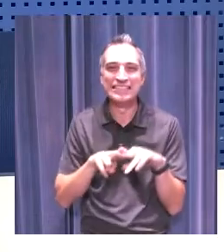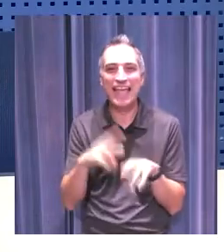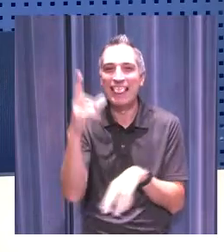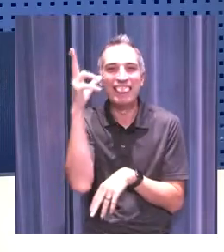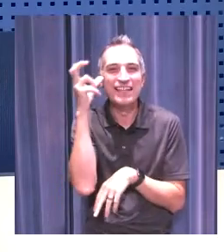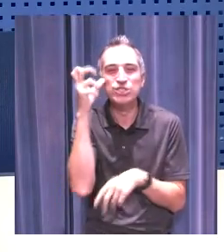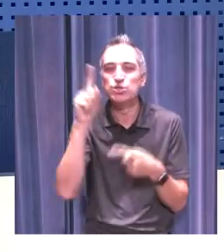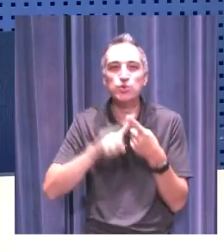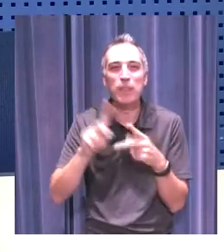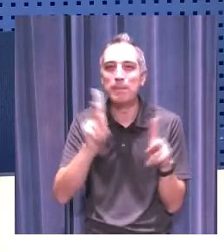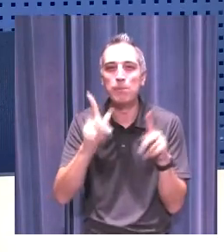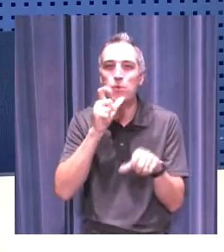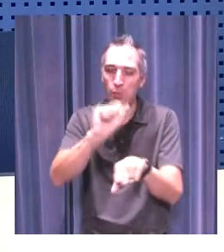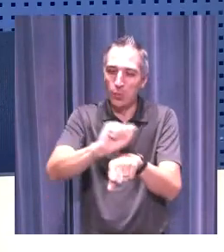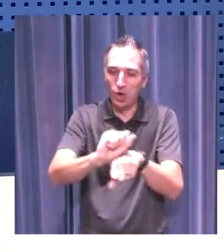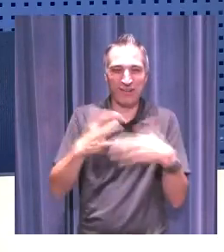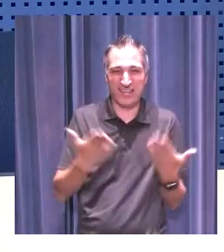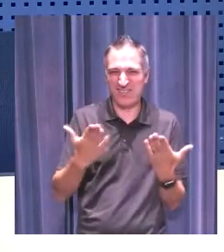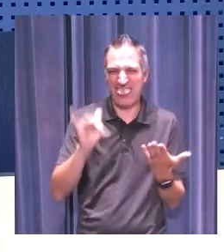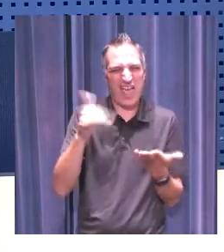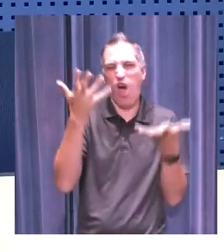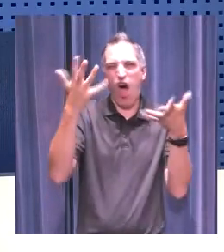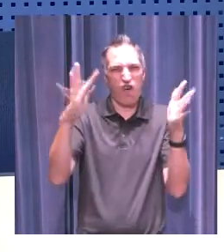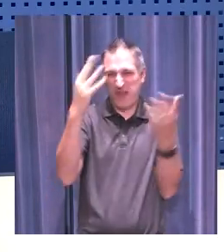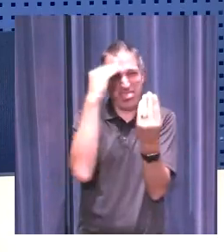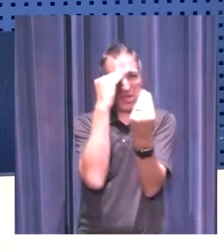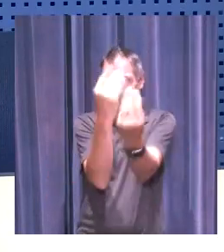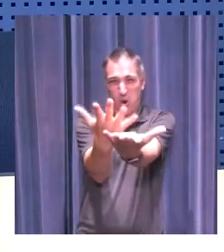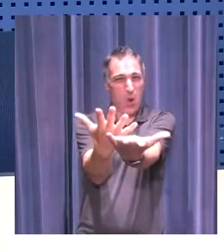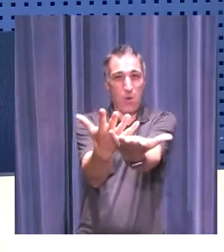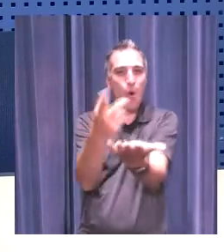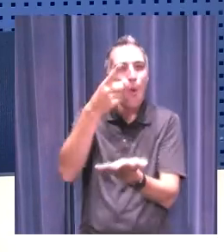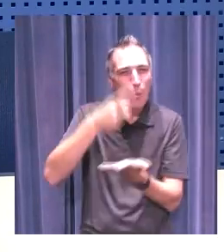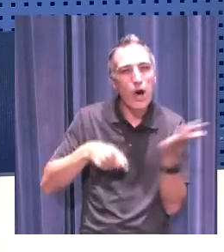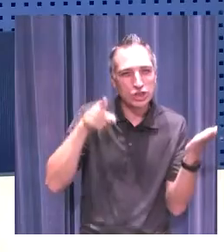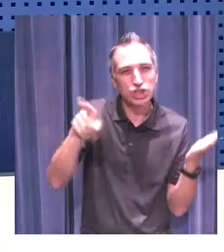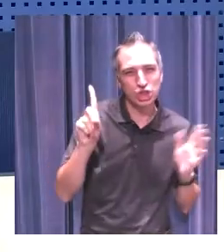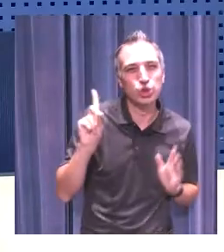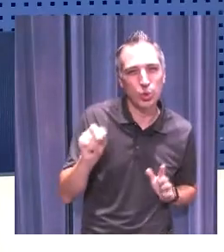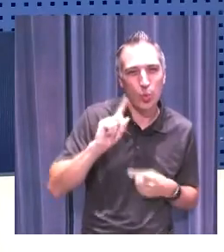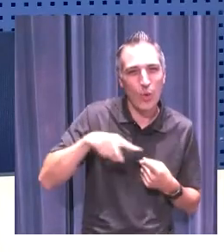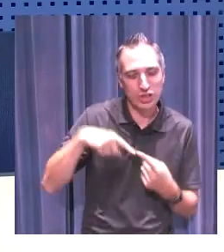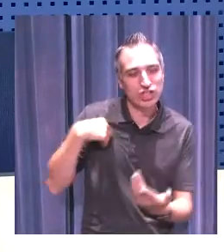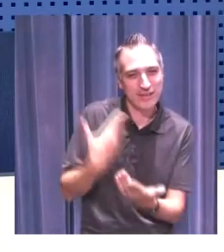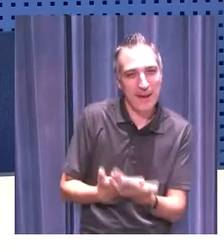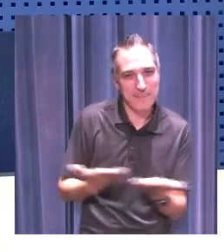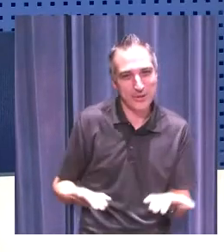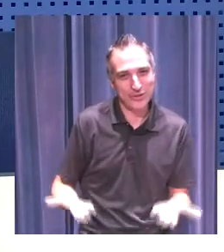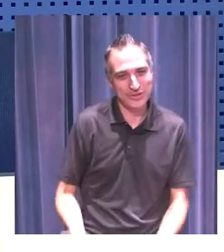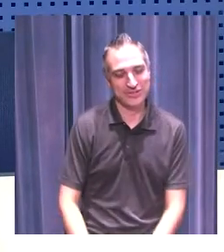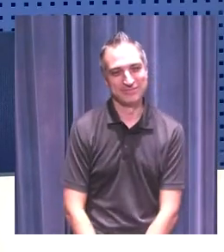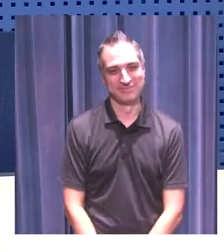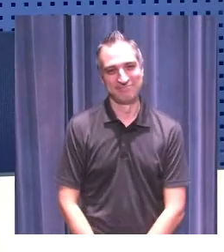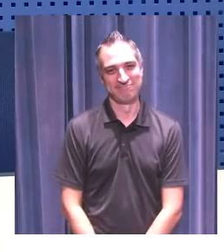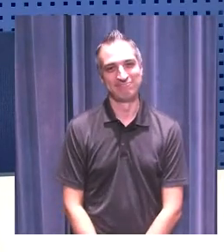people who work here. So that already lets you know what she's gonna do when she get into office.